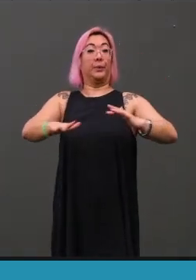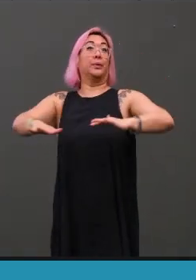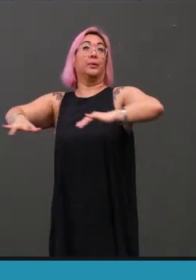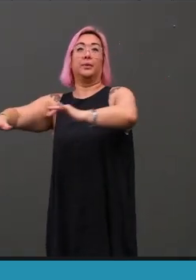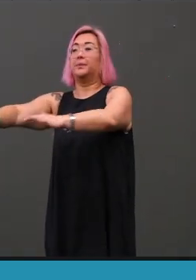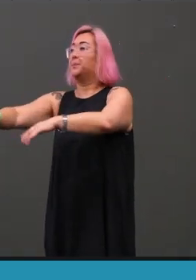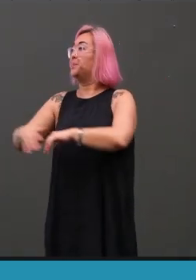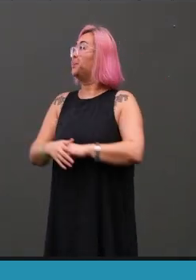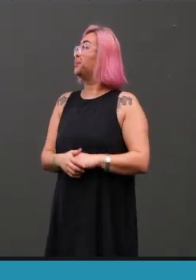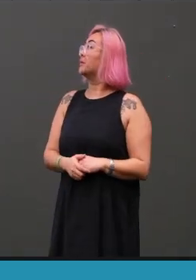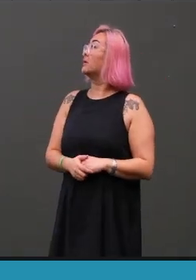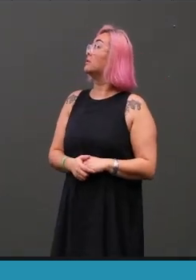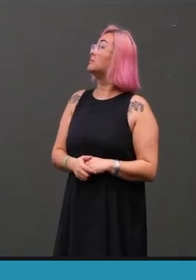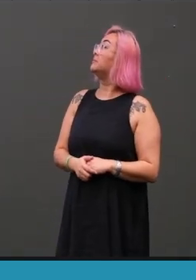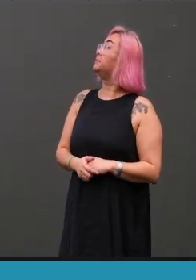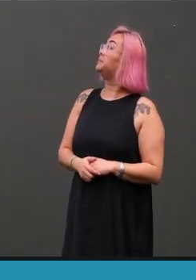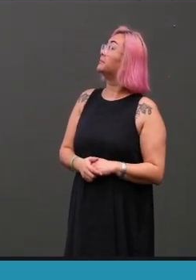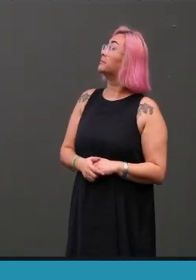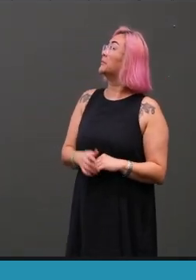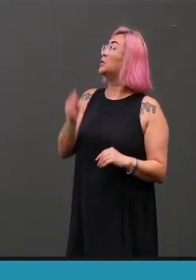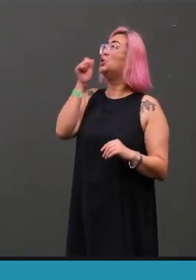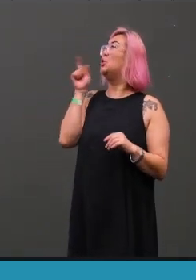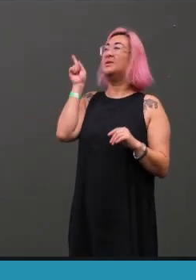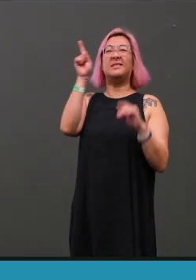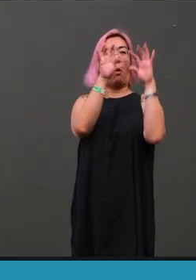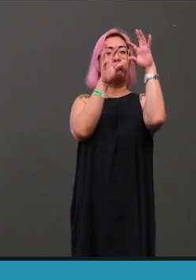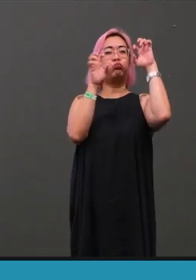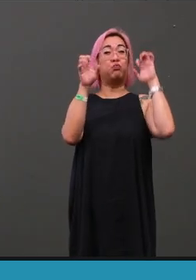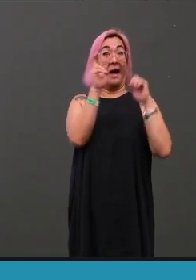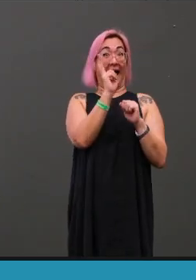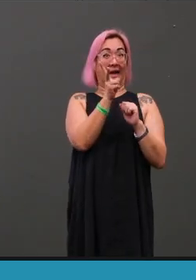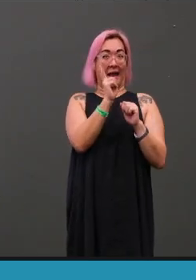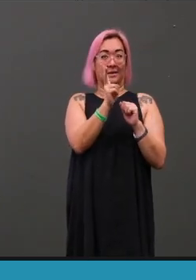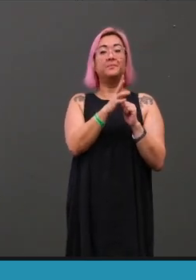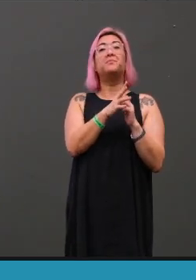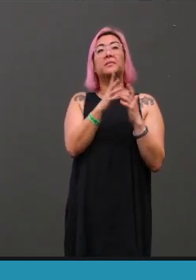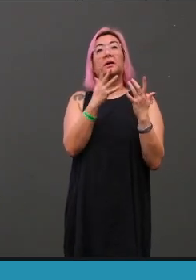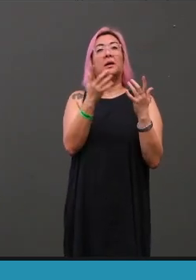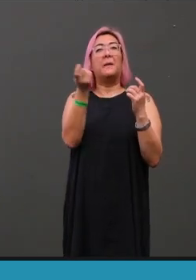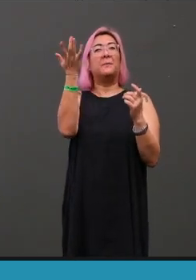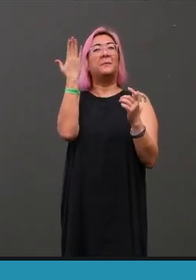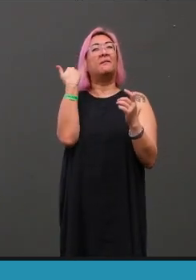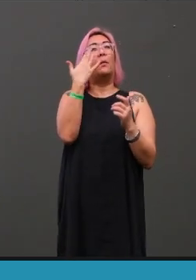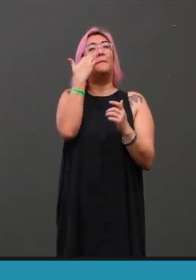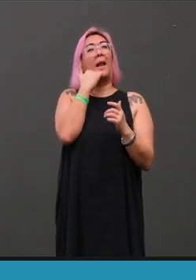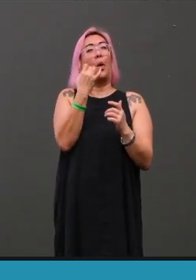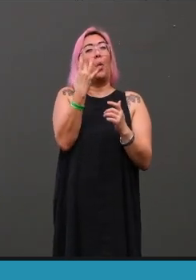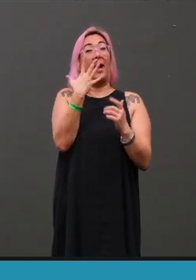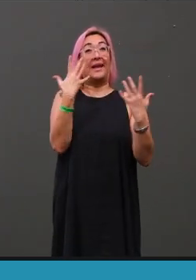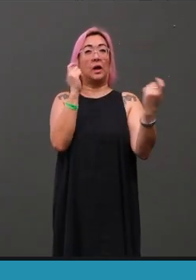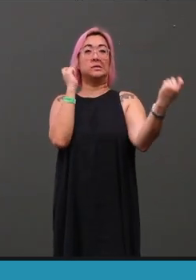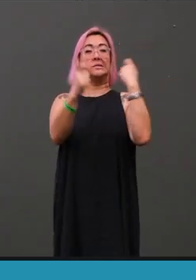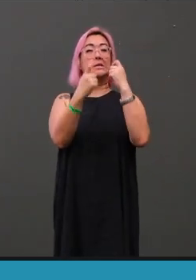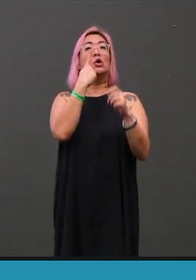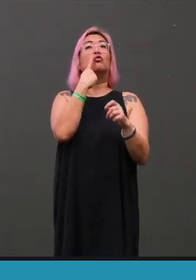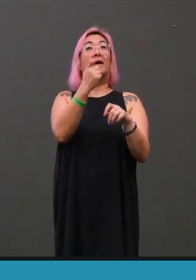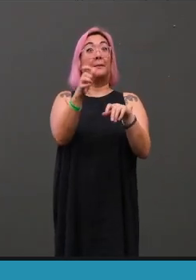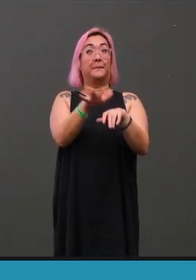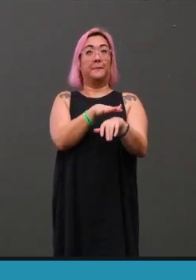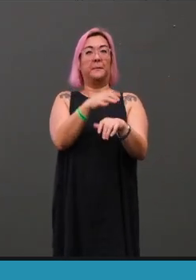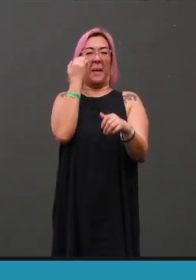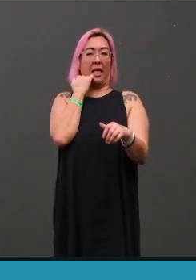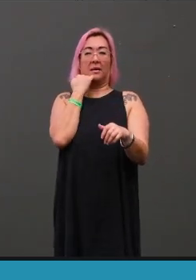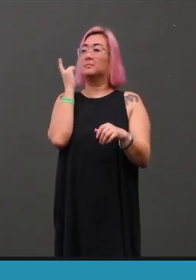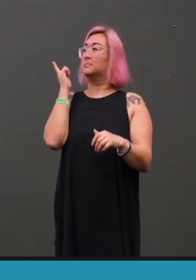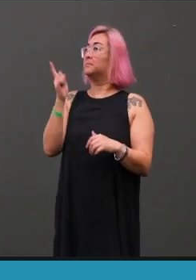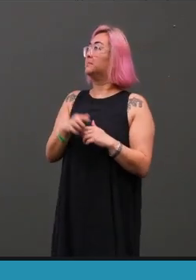And let's look at that noise texture again. So I changed this one to be red and black instead of white and black, as we had before, which makes it a little bit easier to read